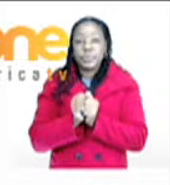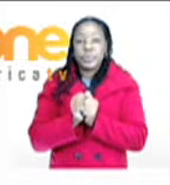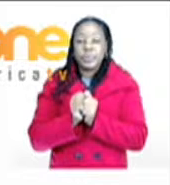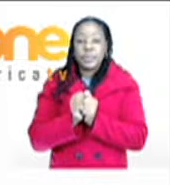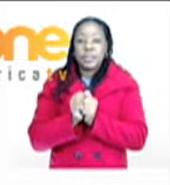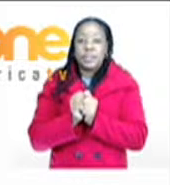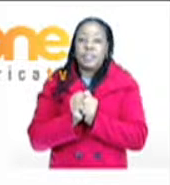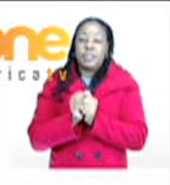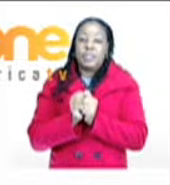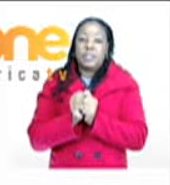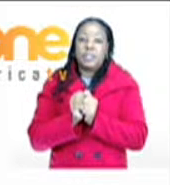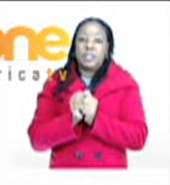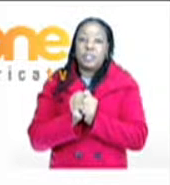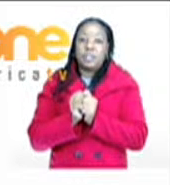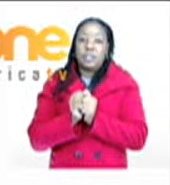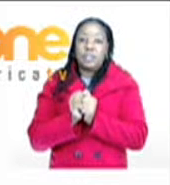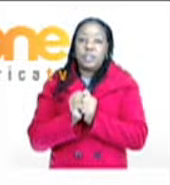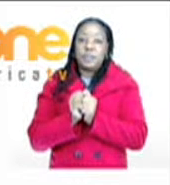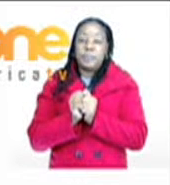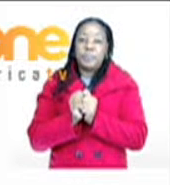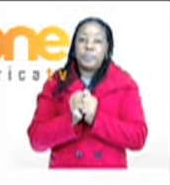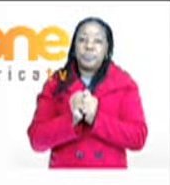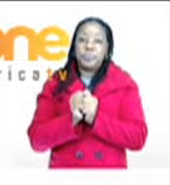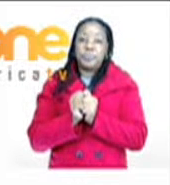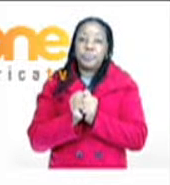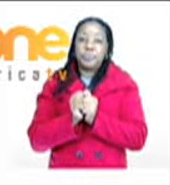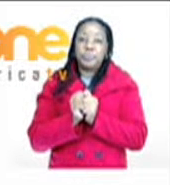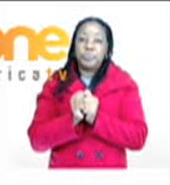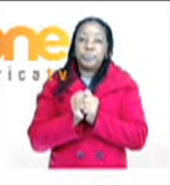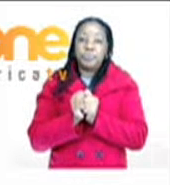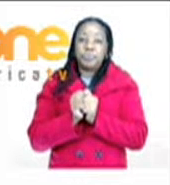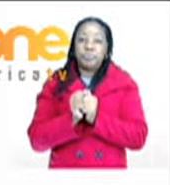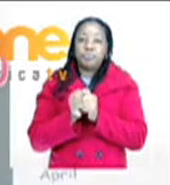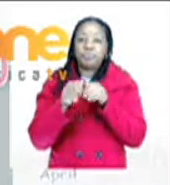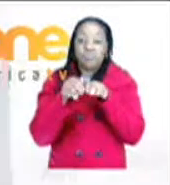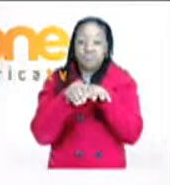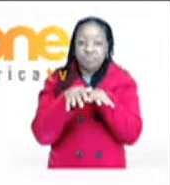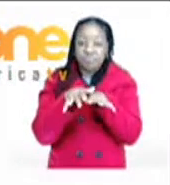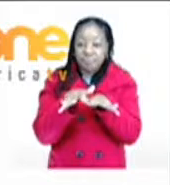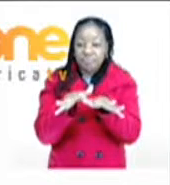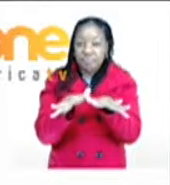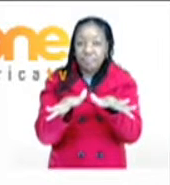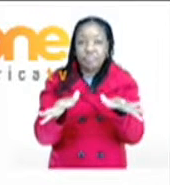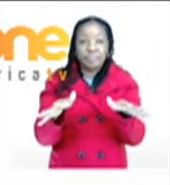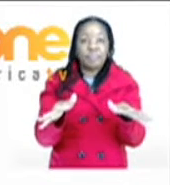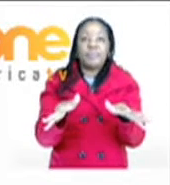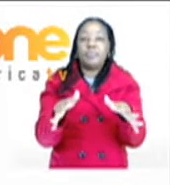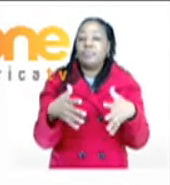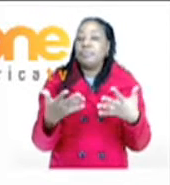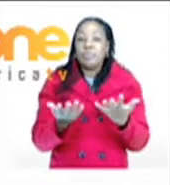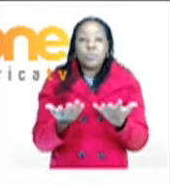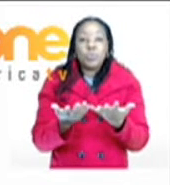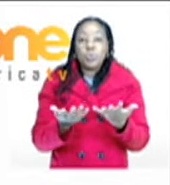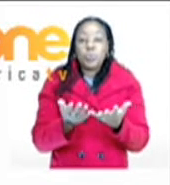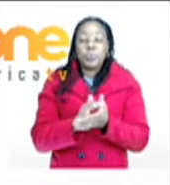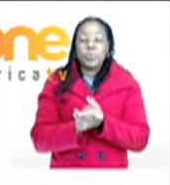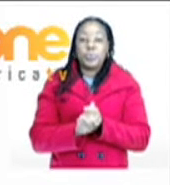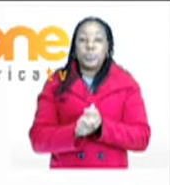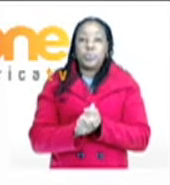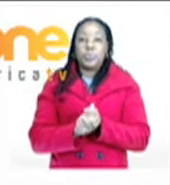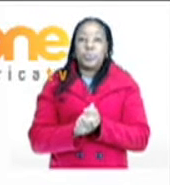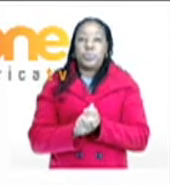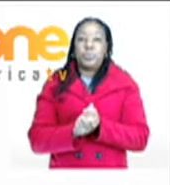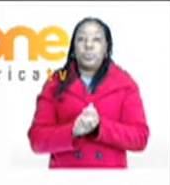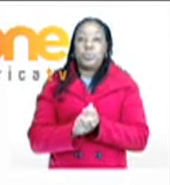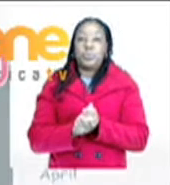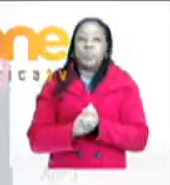cut out the motto and the sand dunes that we see right at the bottom of the emblem, you should be able